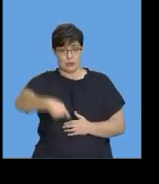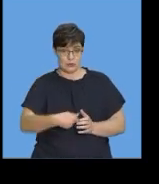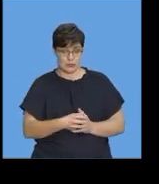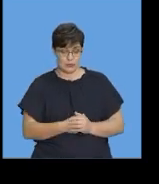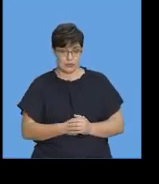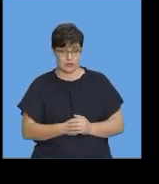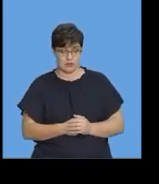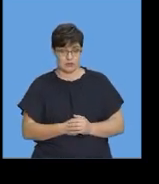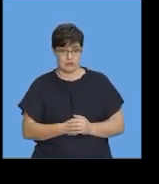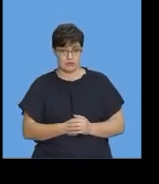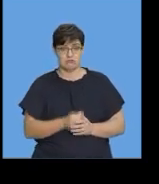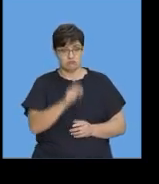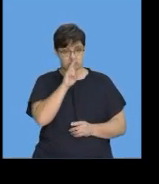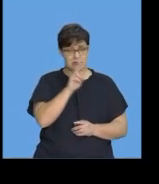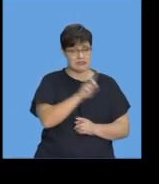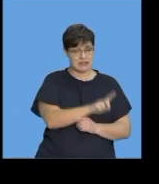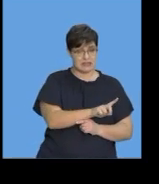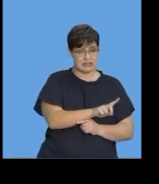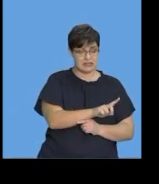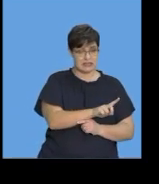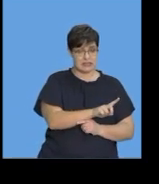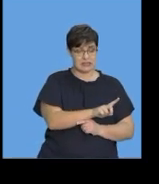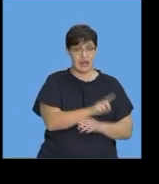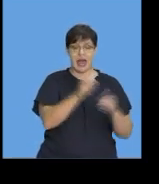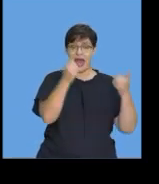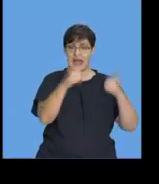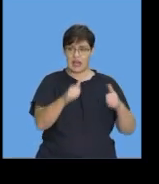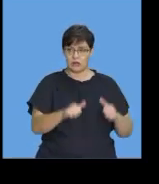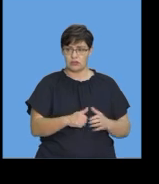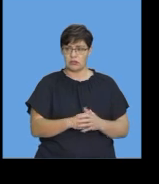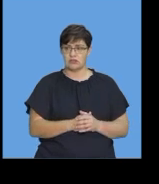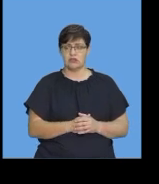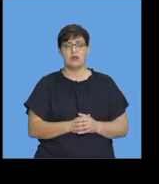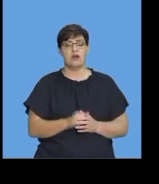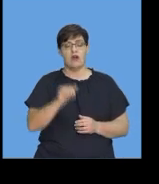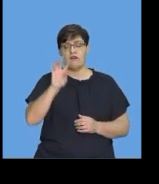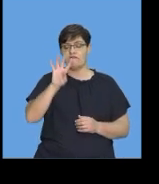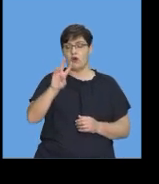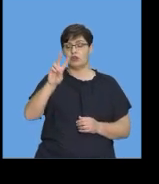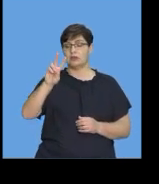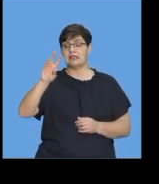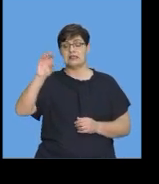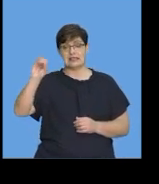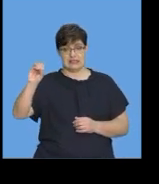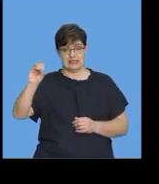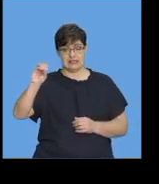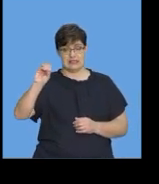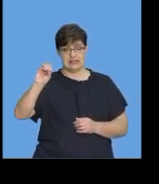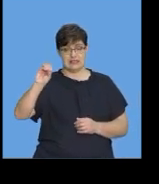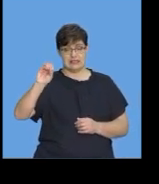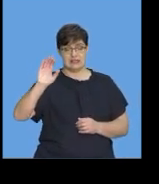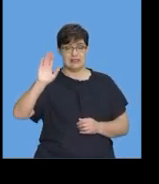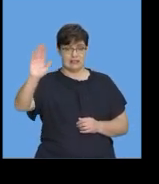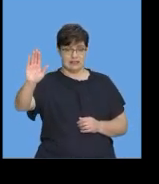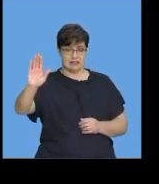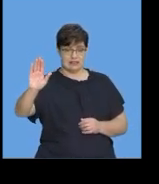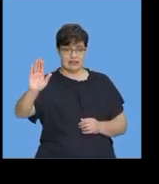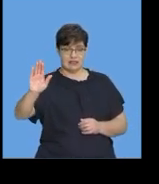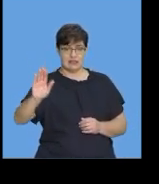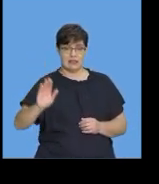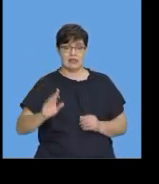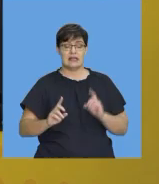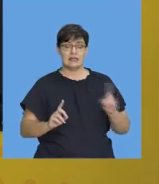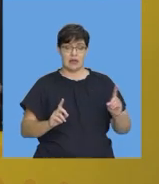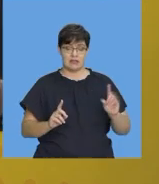420,000. Clearly you can see in your account, obviously your contra entry will always be debit